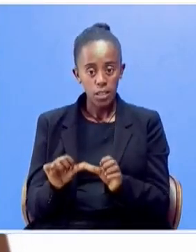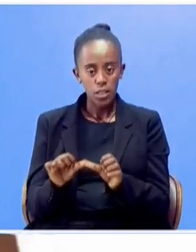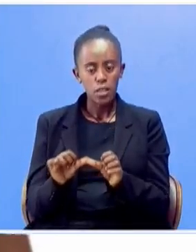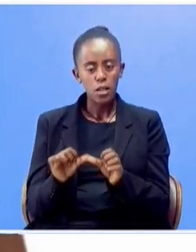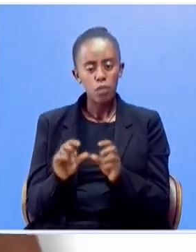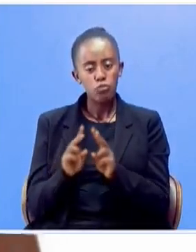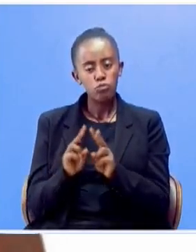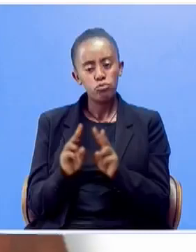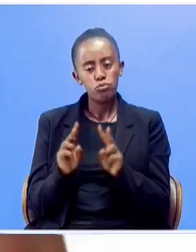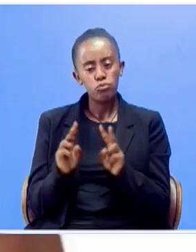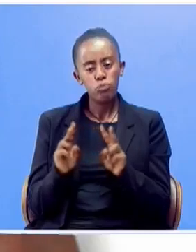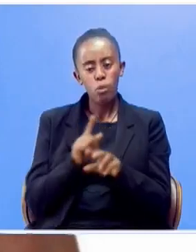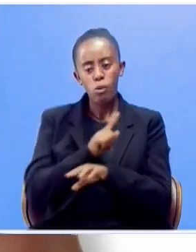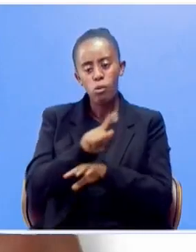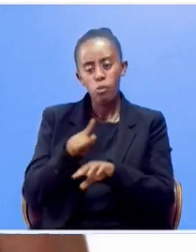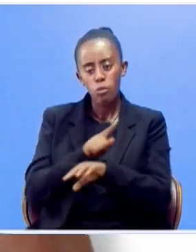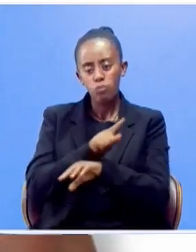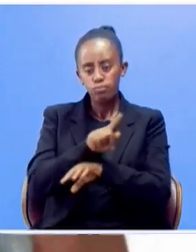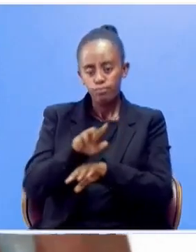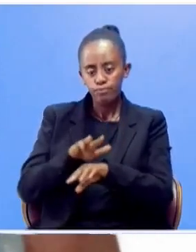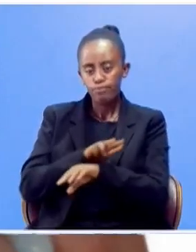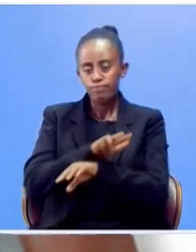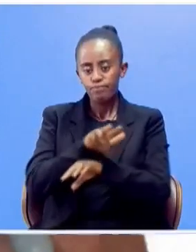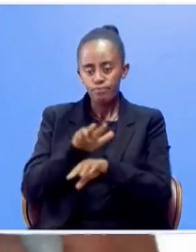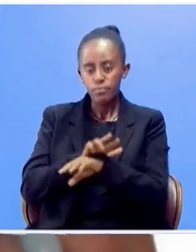too much time